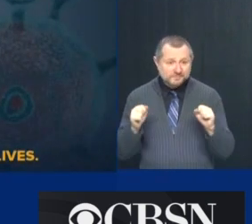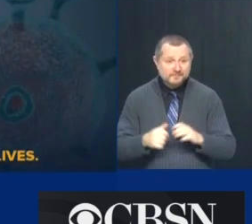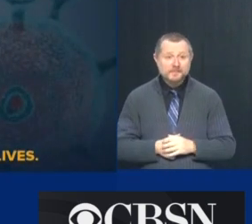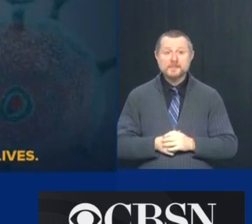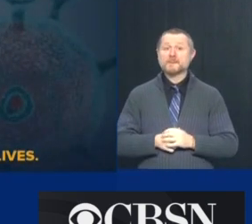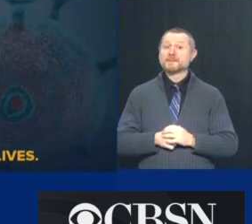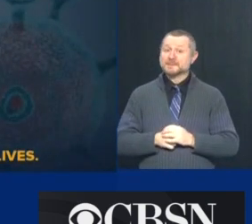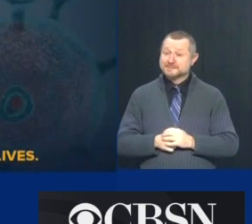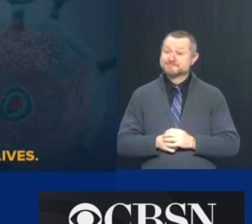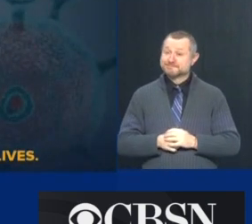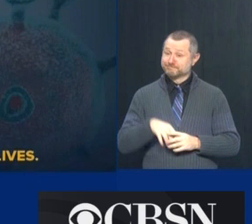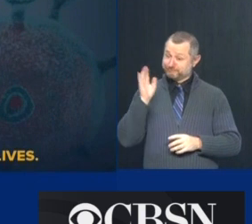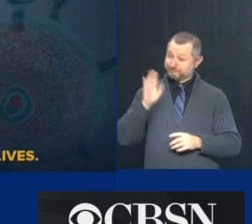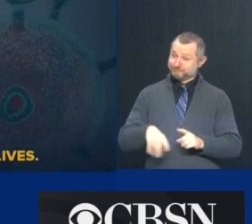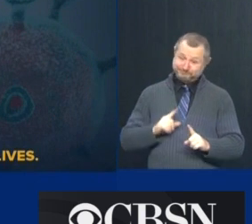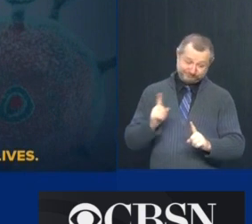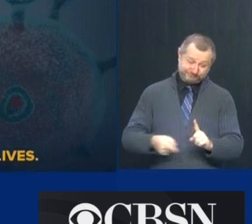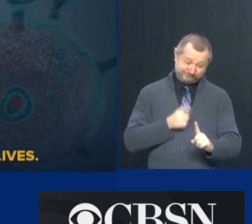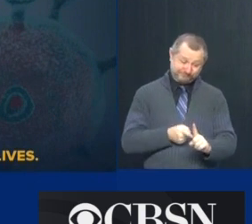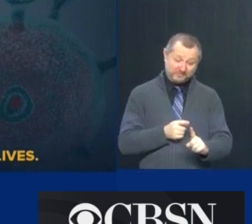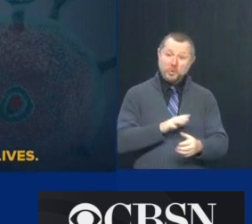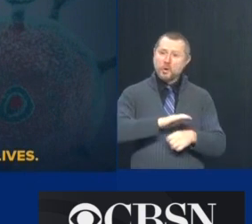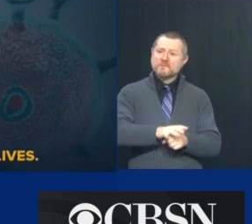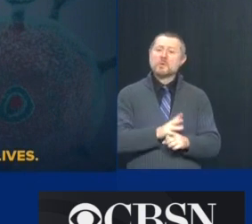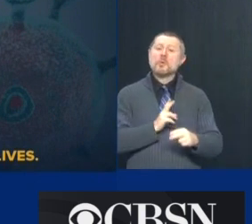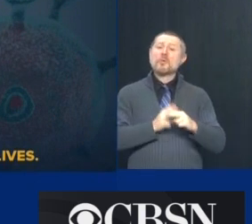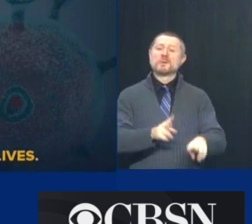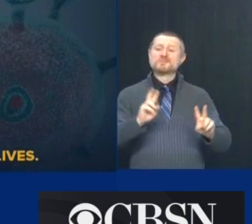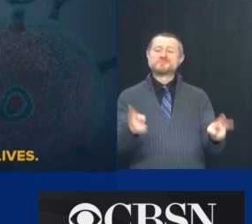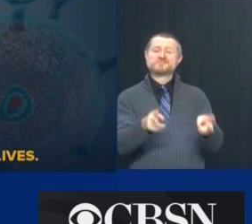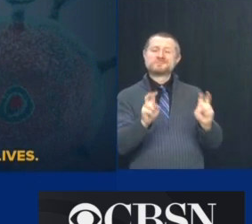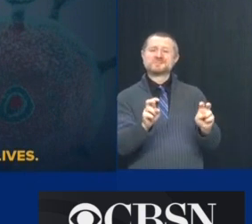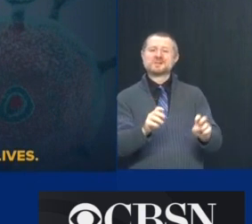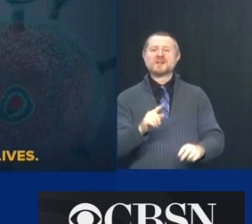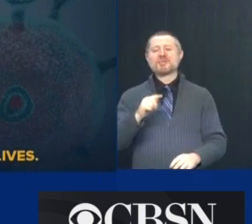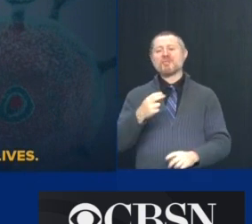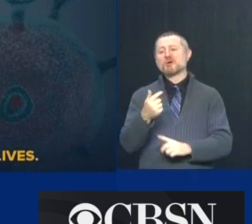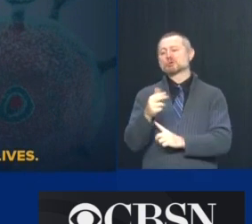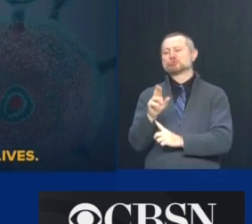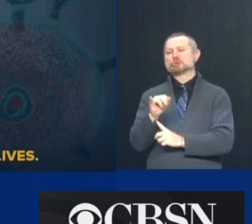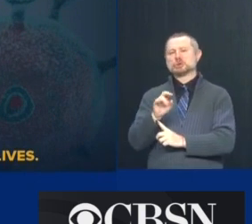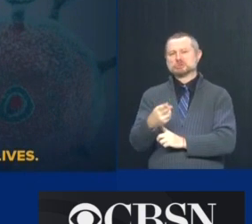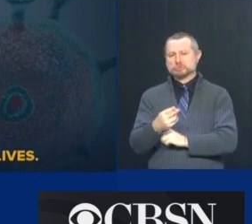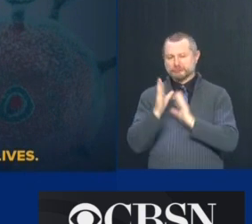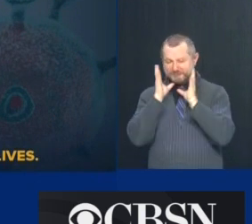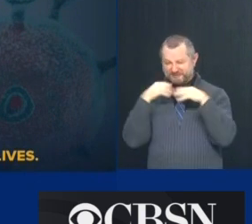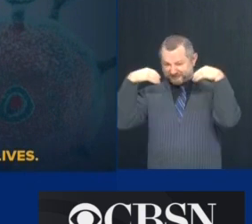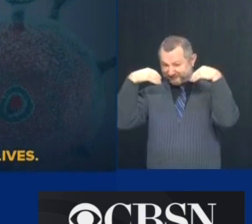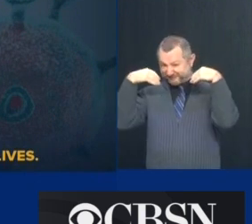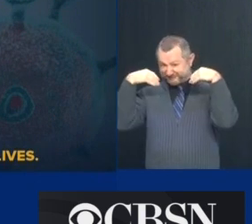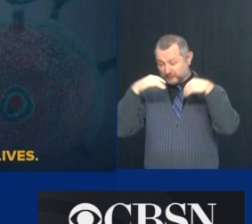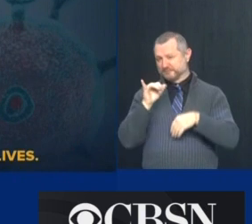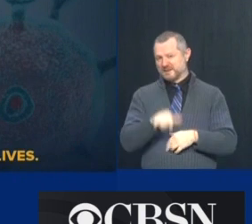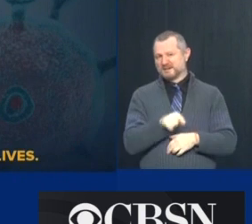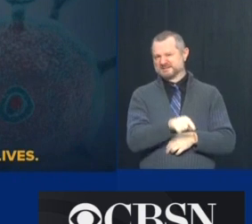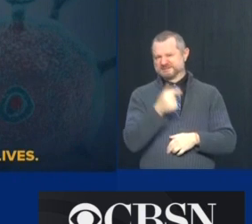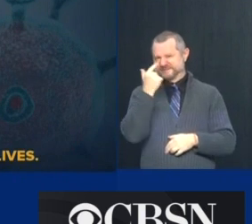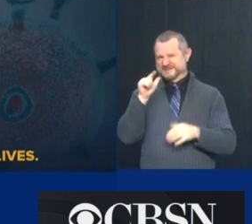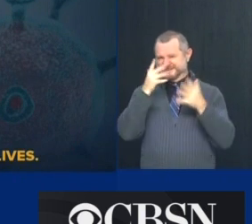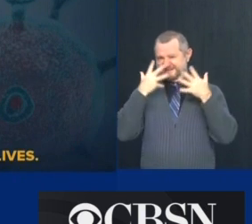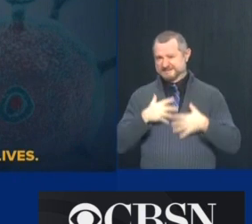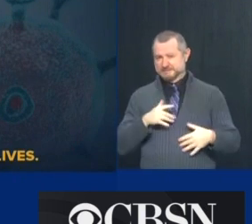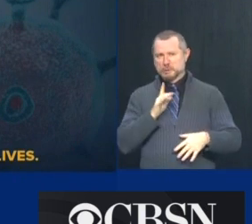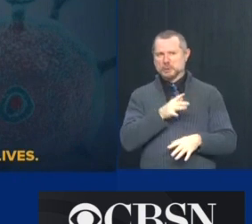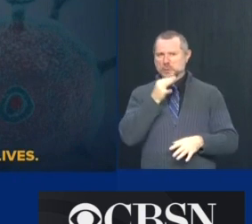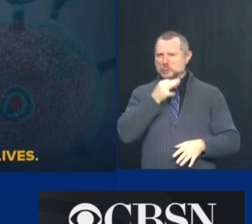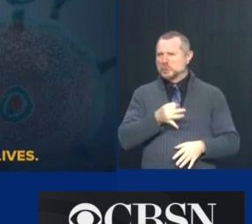Yeah, COVID is the Grinch. Think of it that way. And the COVID